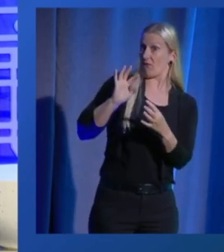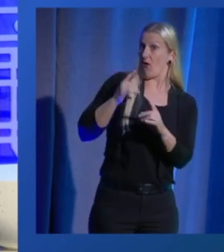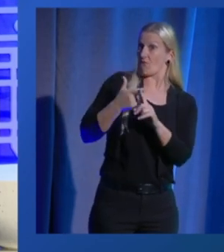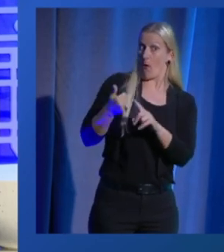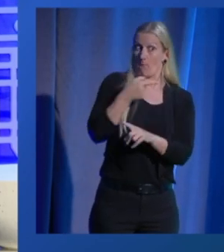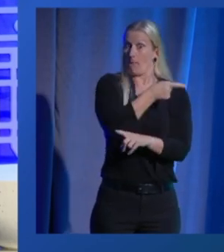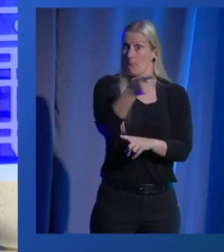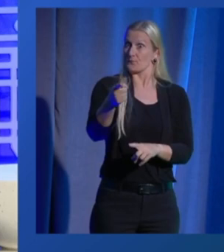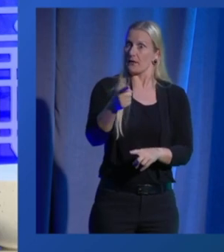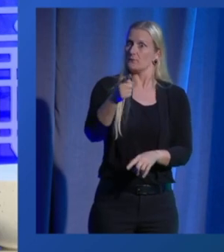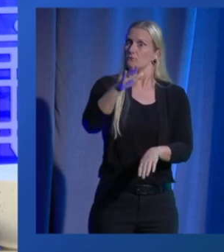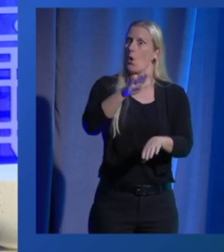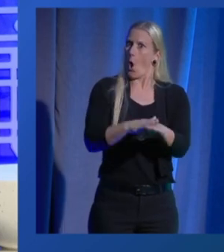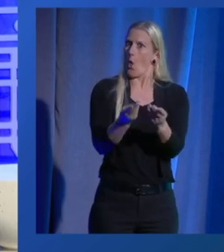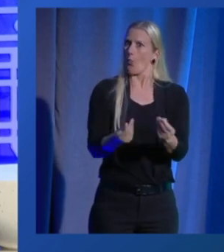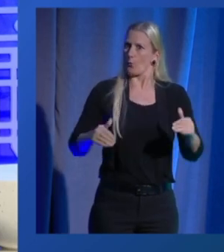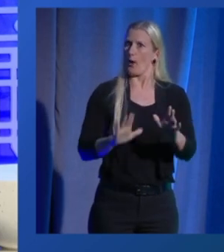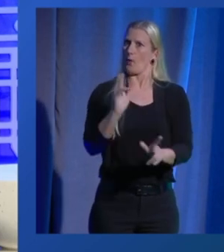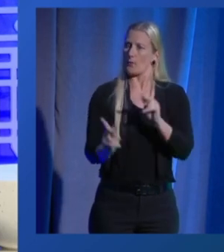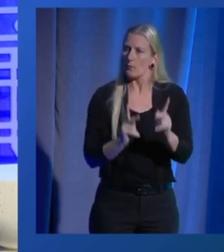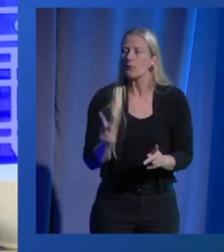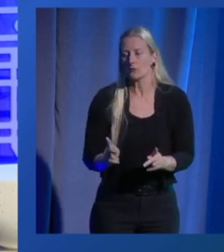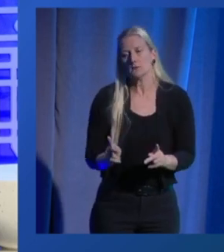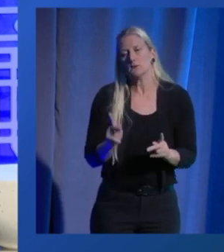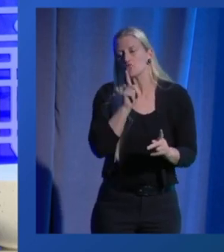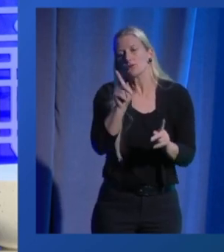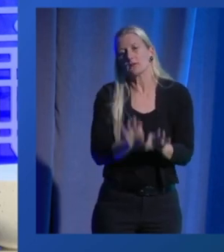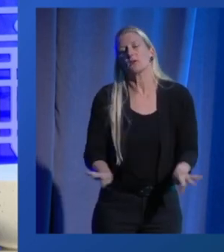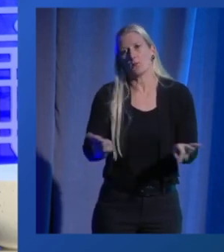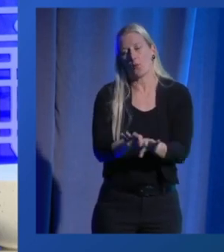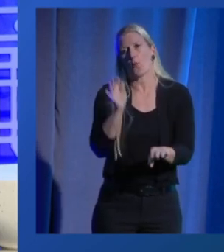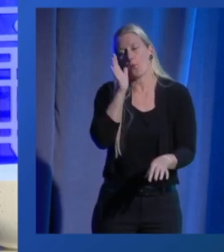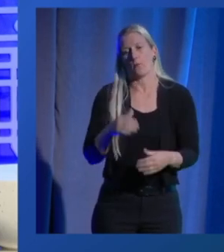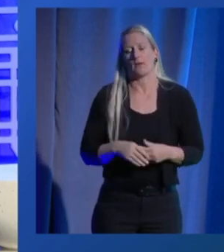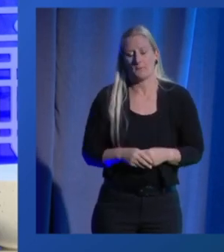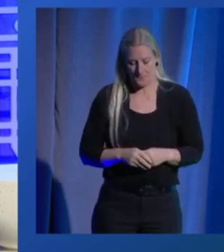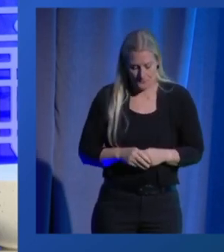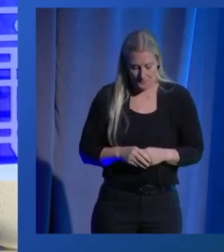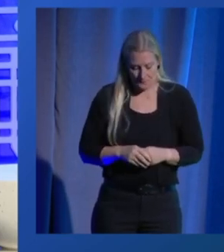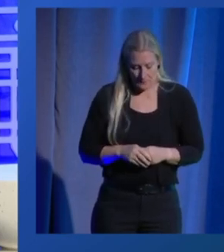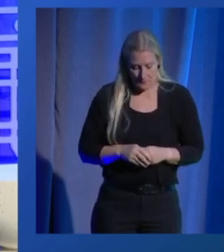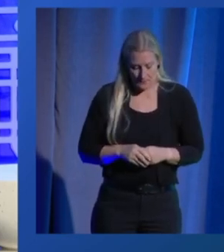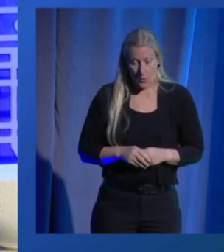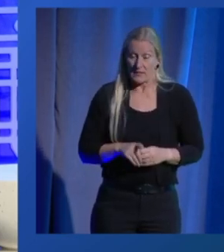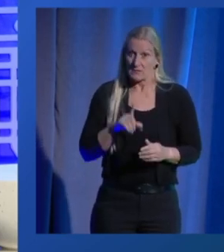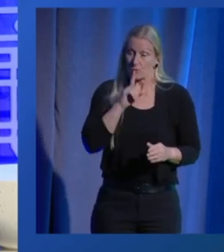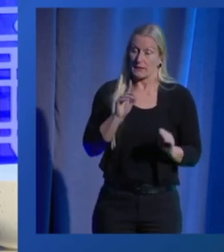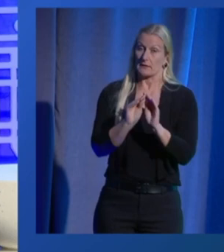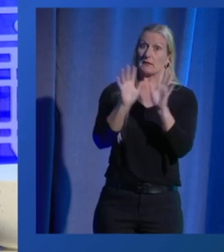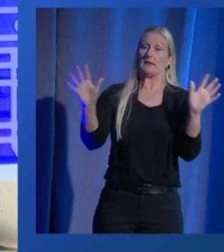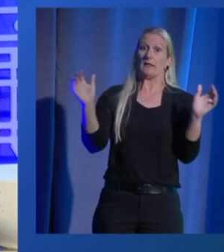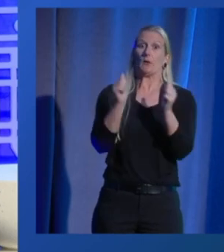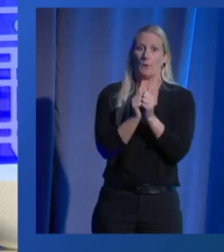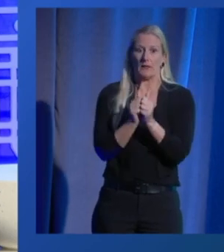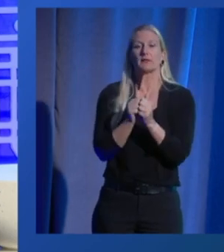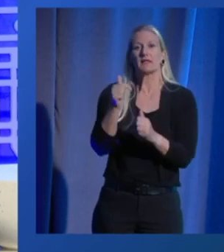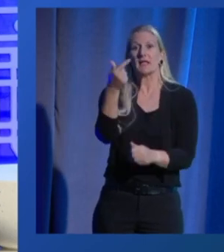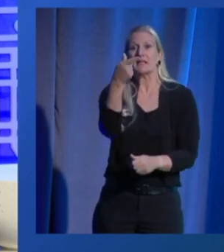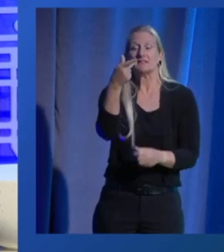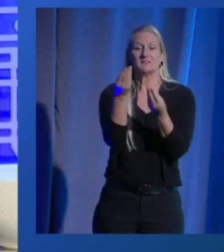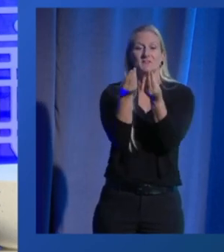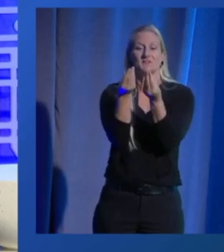uh in the future uh the reason we brought May the NGA was to pair it with the Geo spatial intelligence analyst that we have there and that